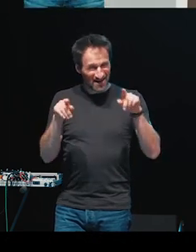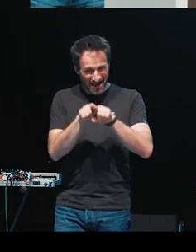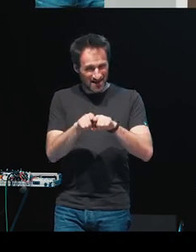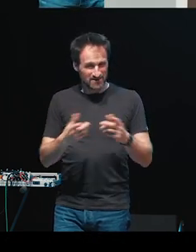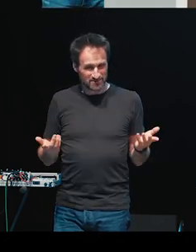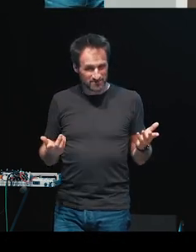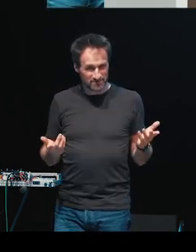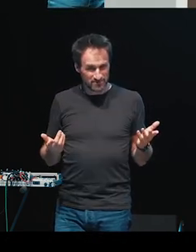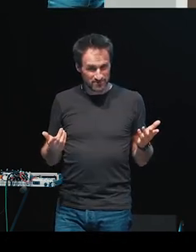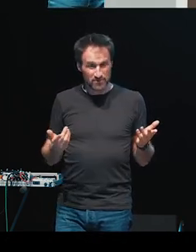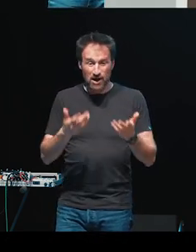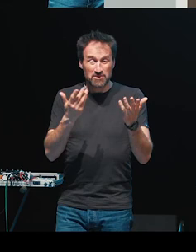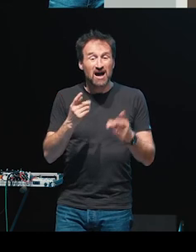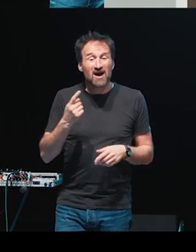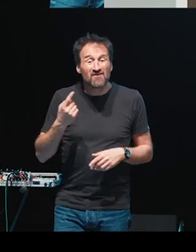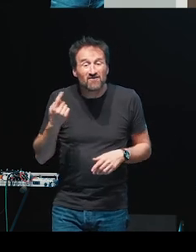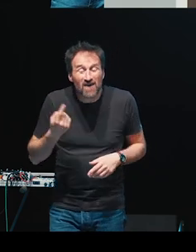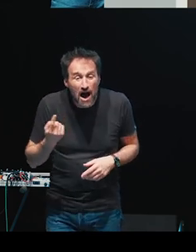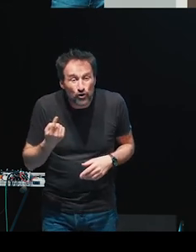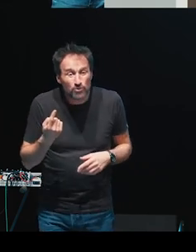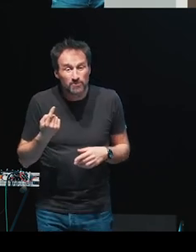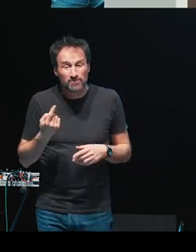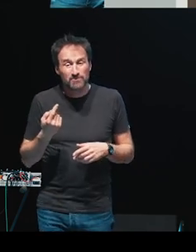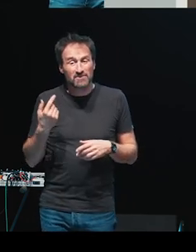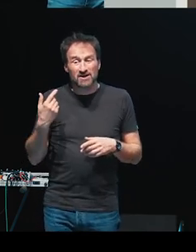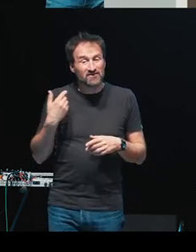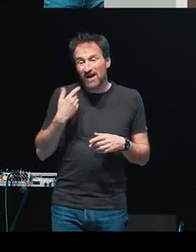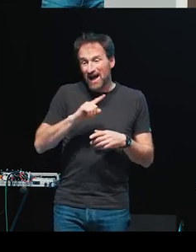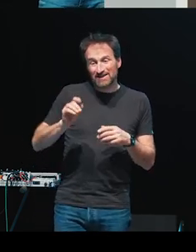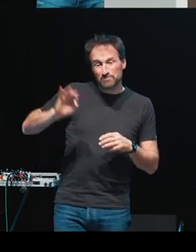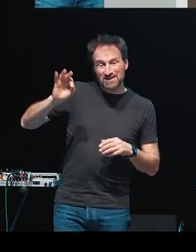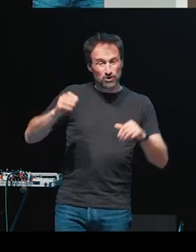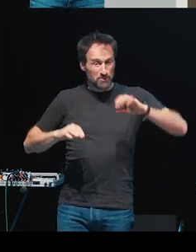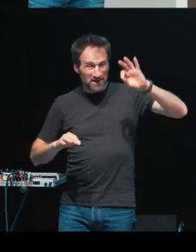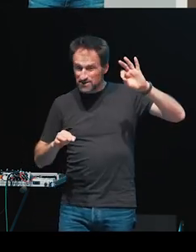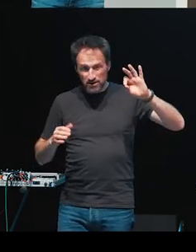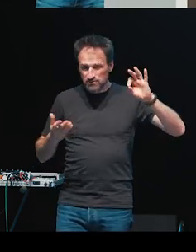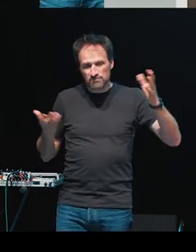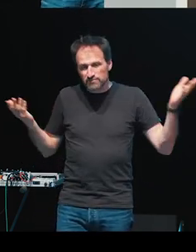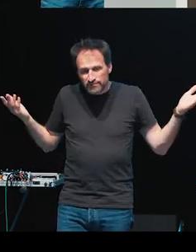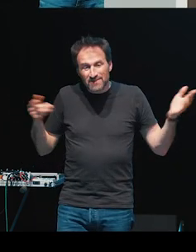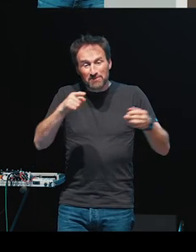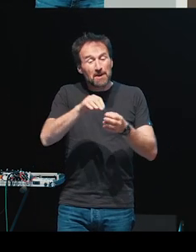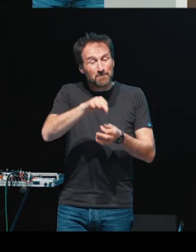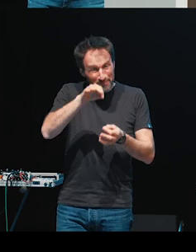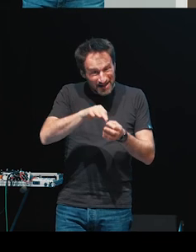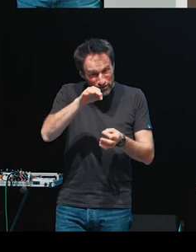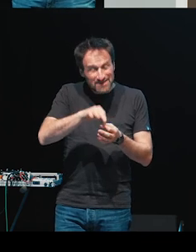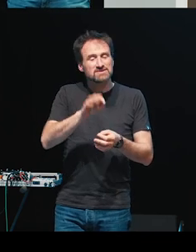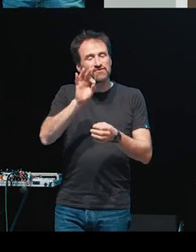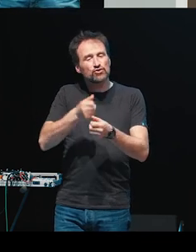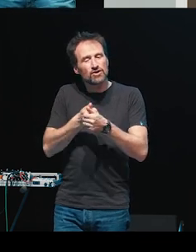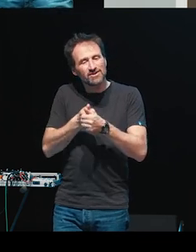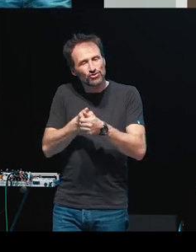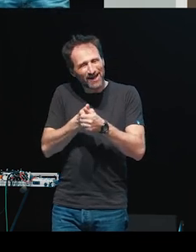again, you don't know why it didn't do better. But they had another metrics to track what actually went wrong. And what they see